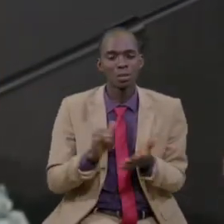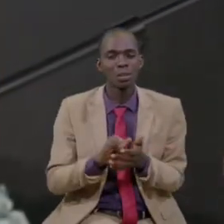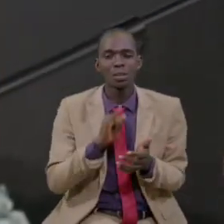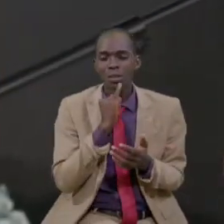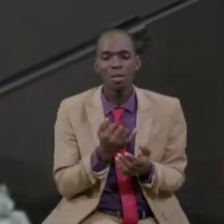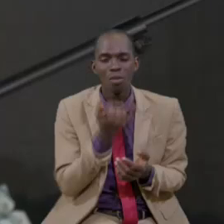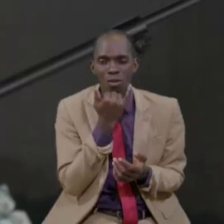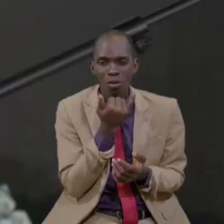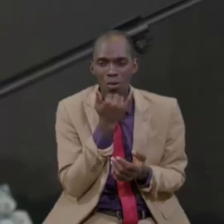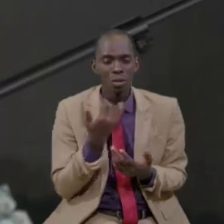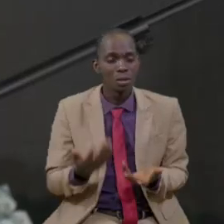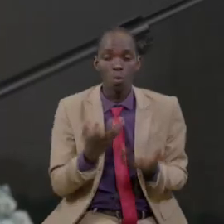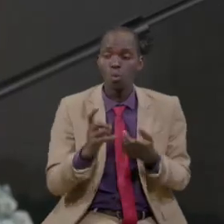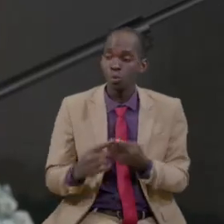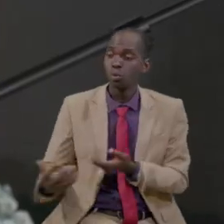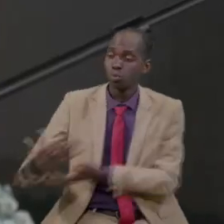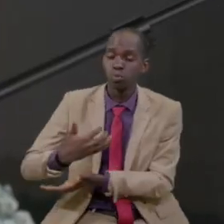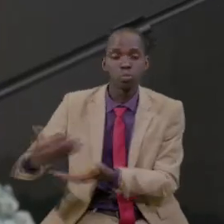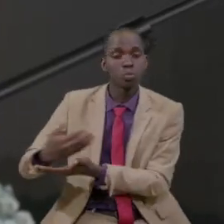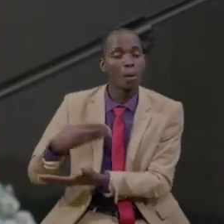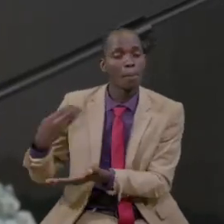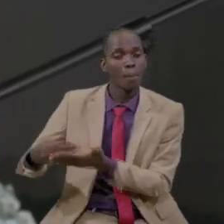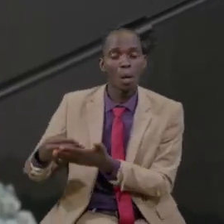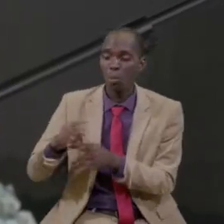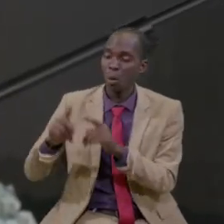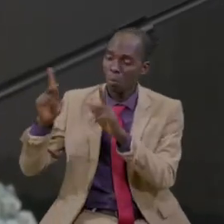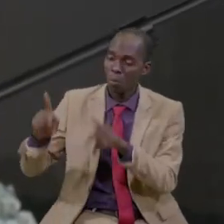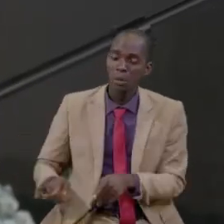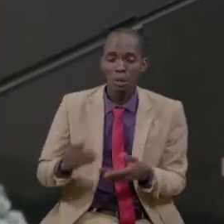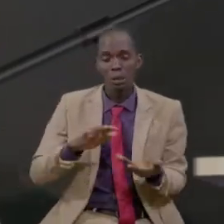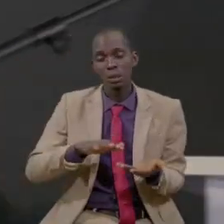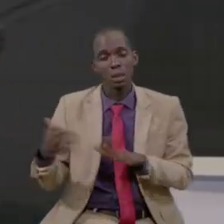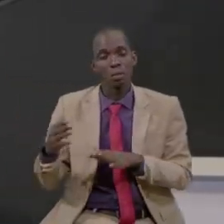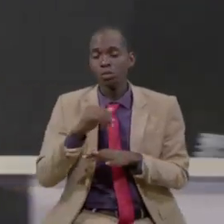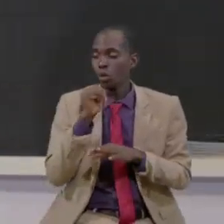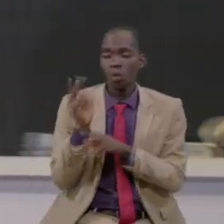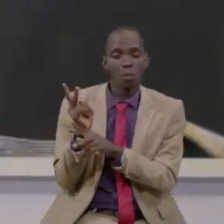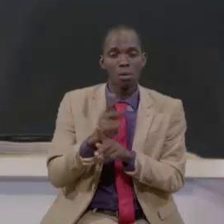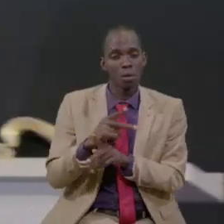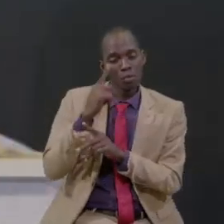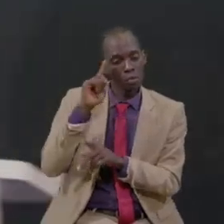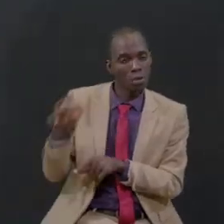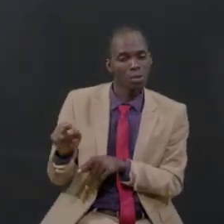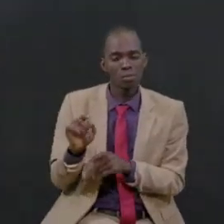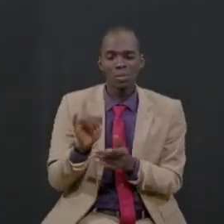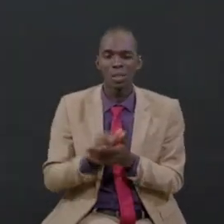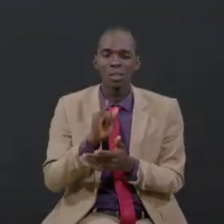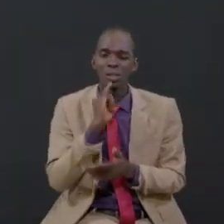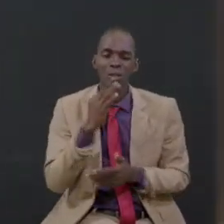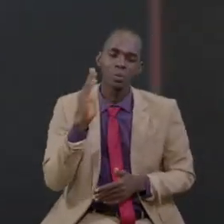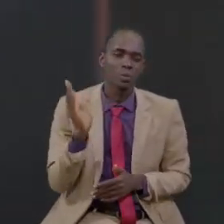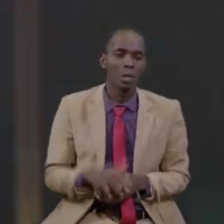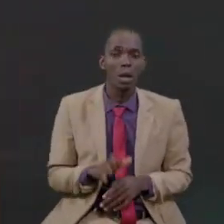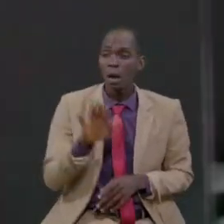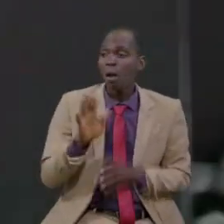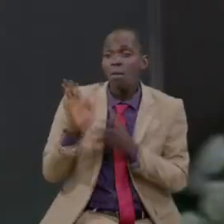soul into the sea. That's selfish. That's wicked. He has talent. He has gift. I want to